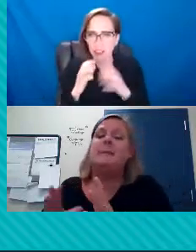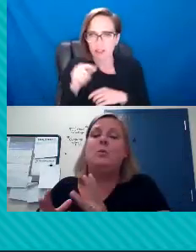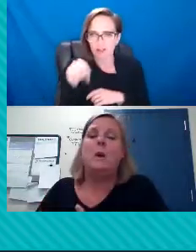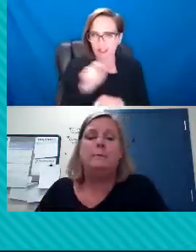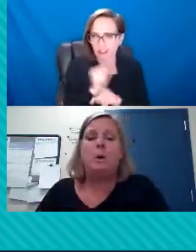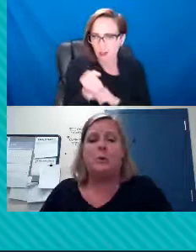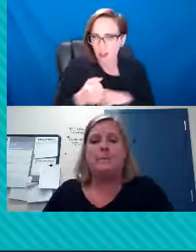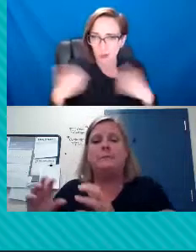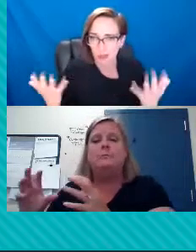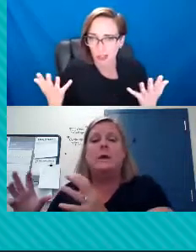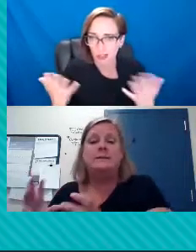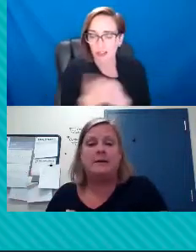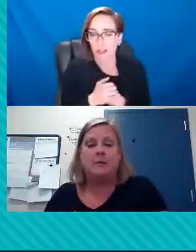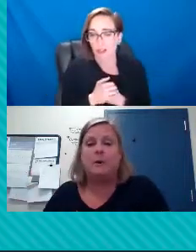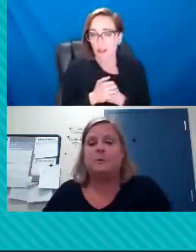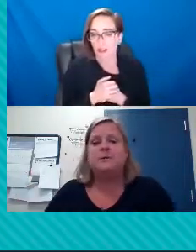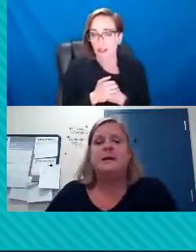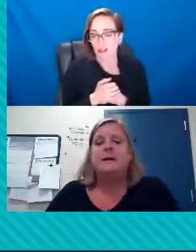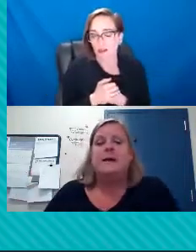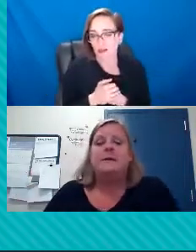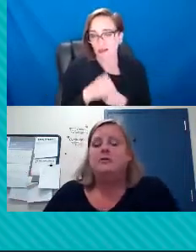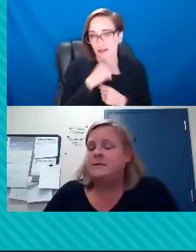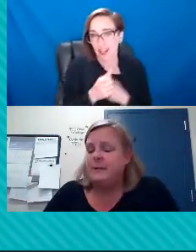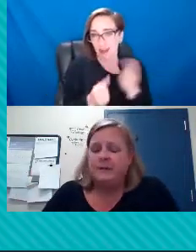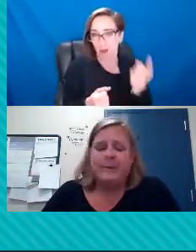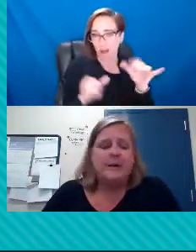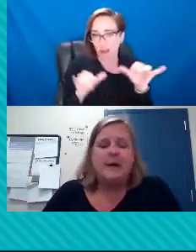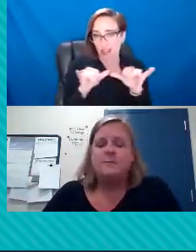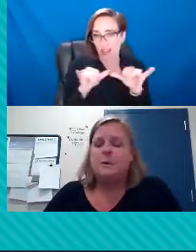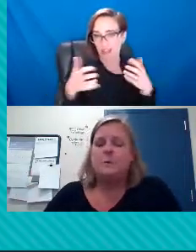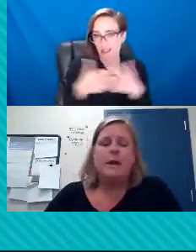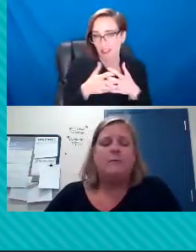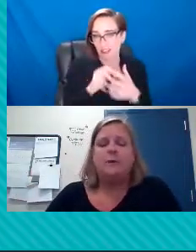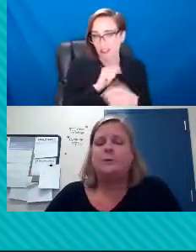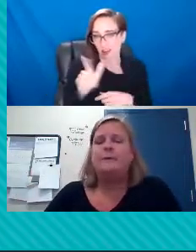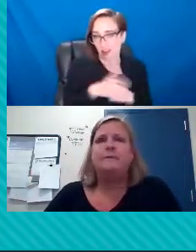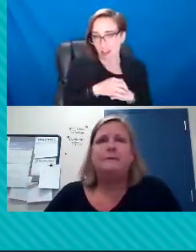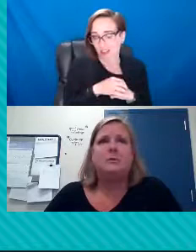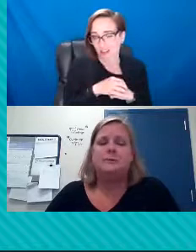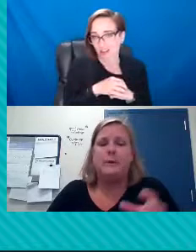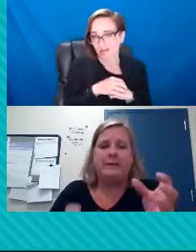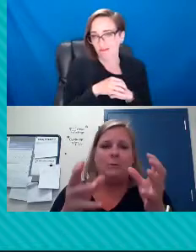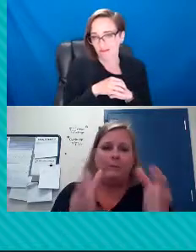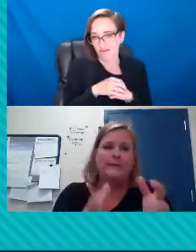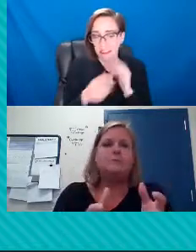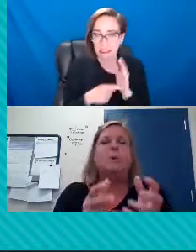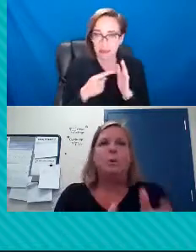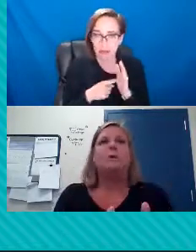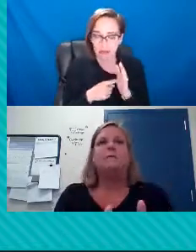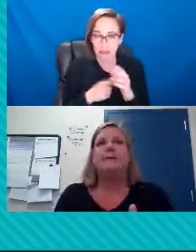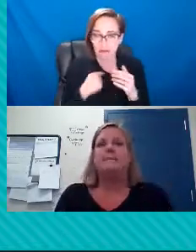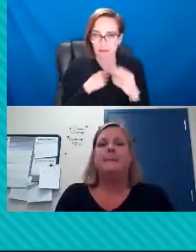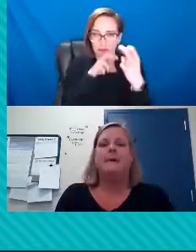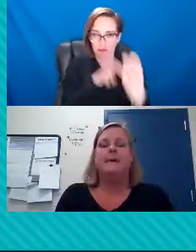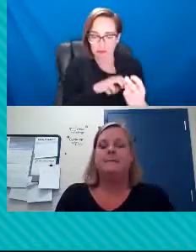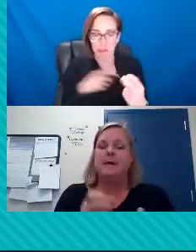not just maybe one mode, but several modes. Trust me, there have been times where we have worked with individuals and we think this will